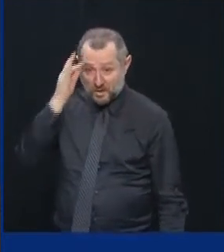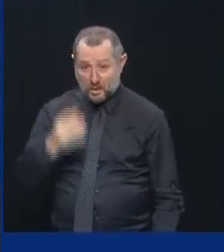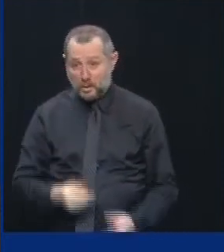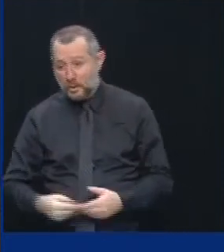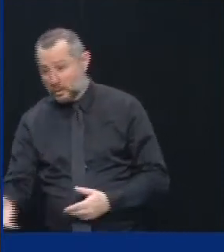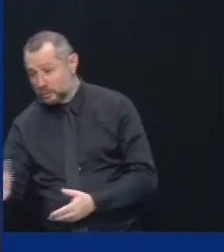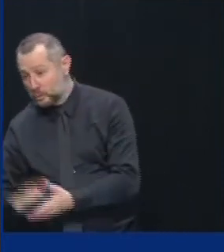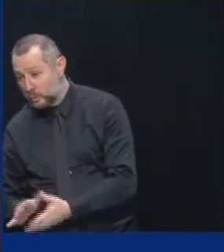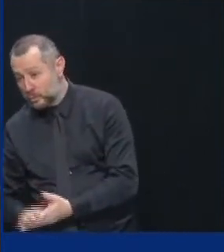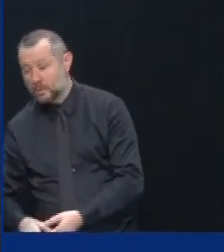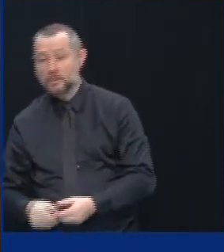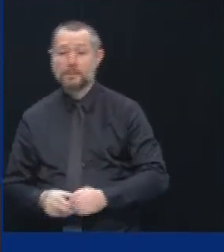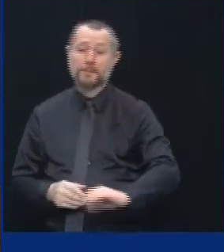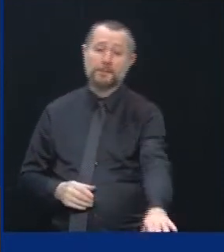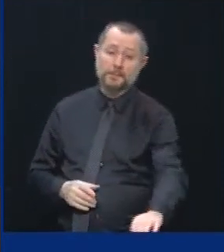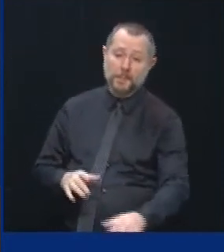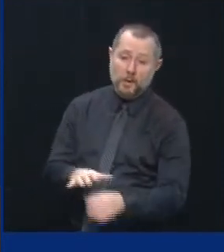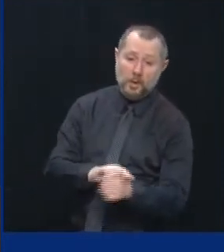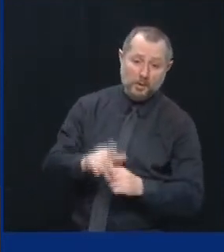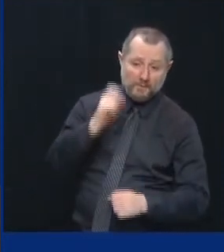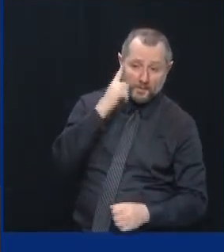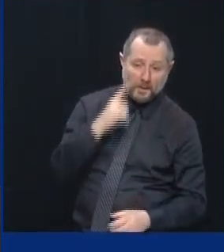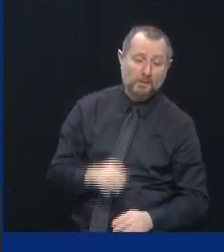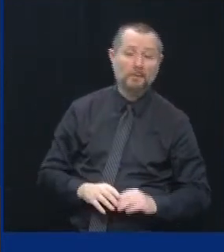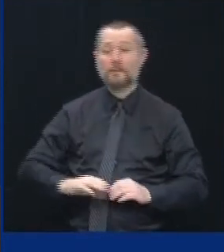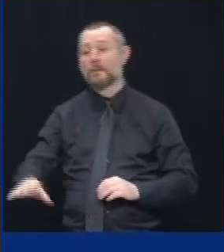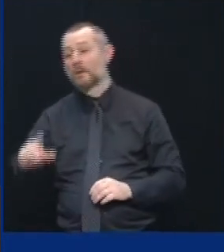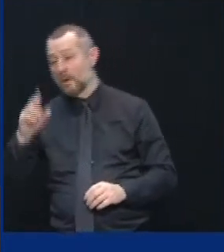and hospitals and all these other